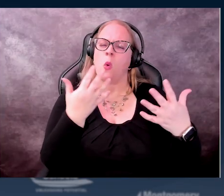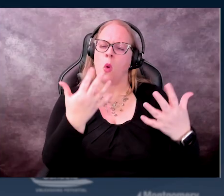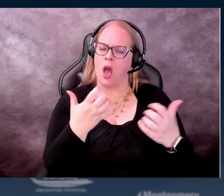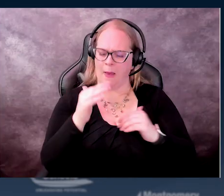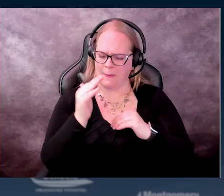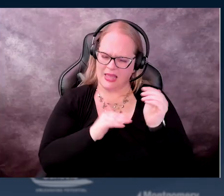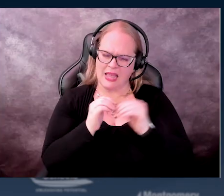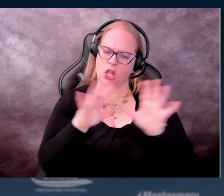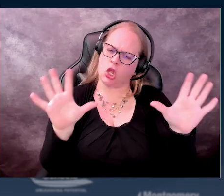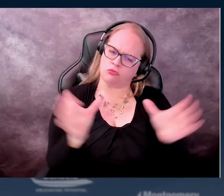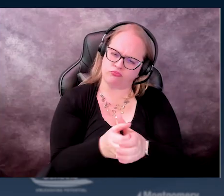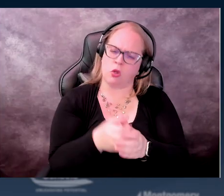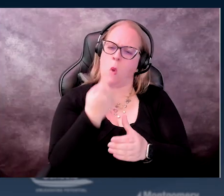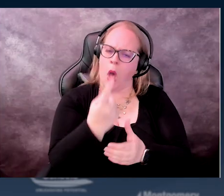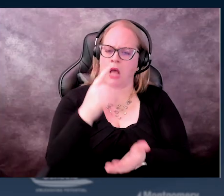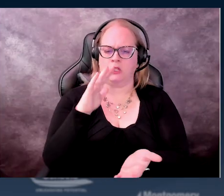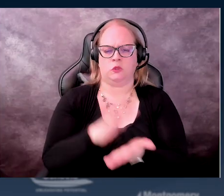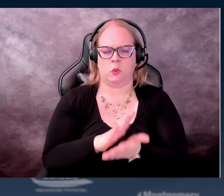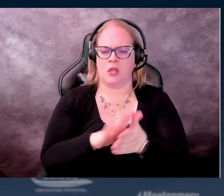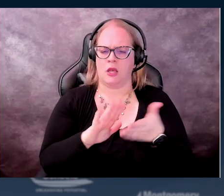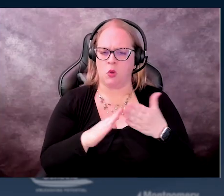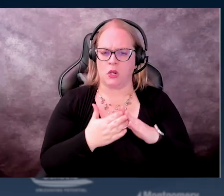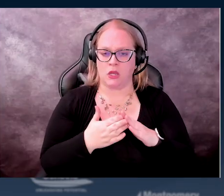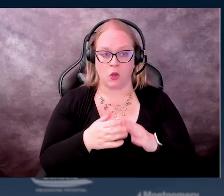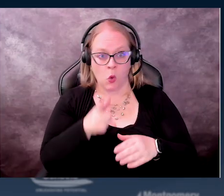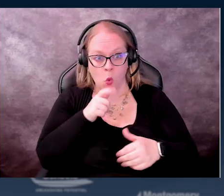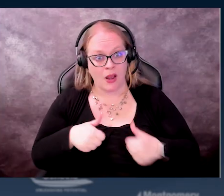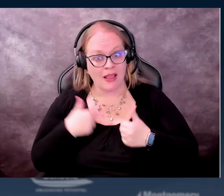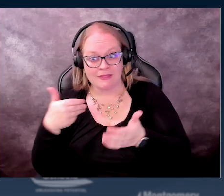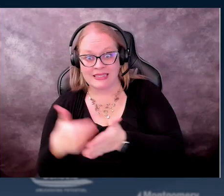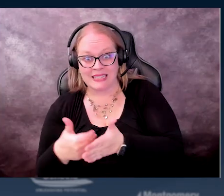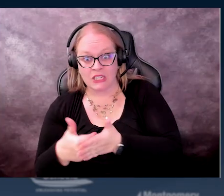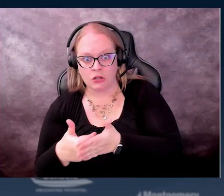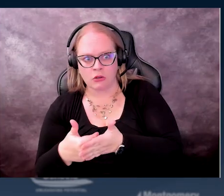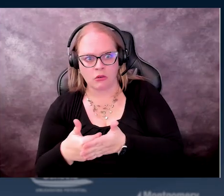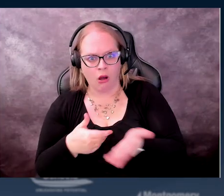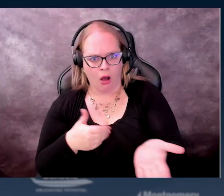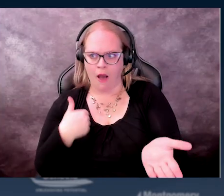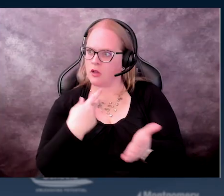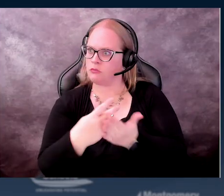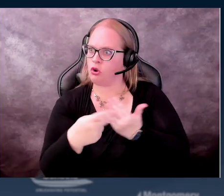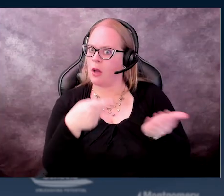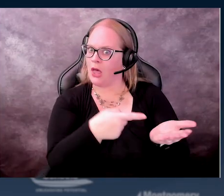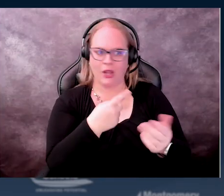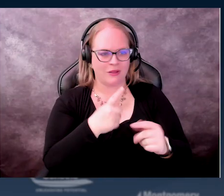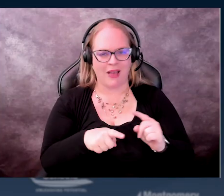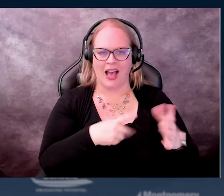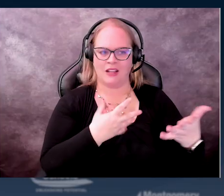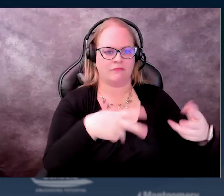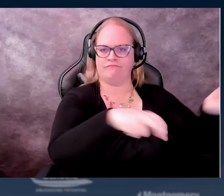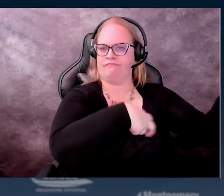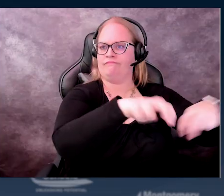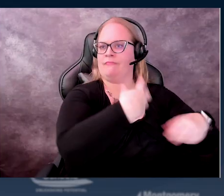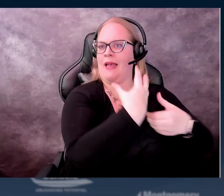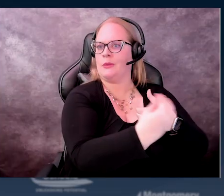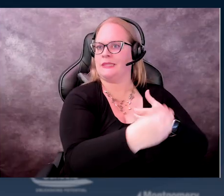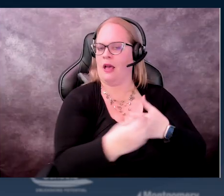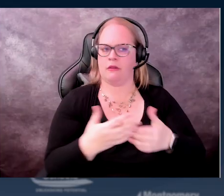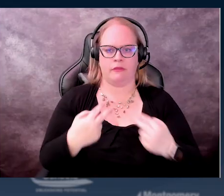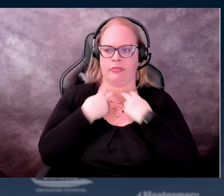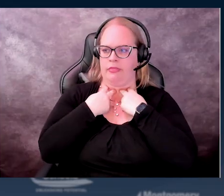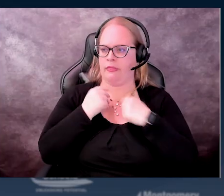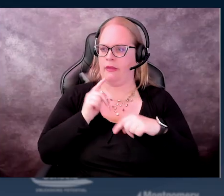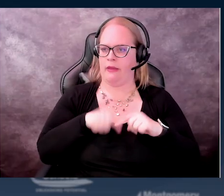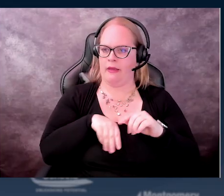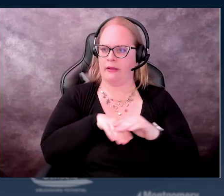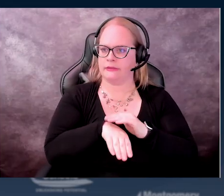squeezed out of a program at their local school. So we are looking at models to ensure that local students have seats also at the school.